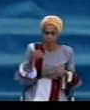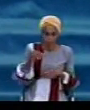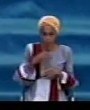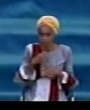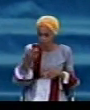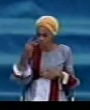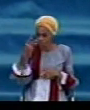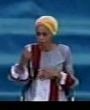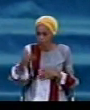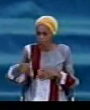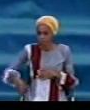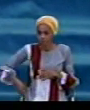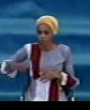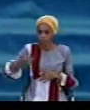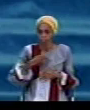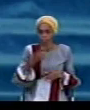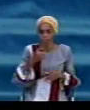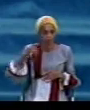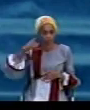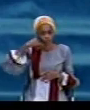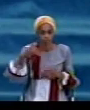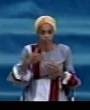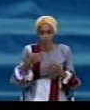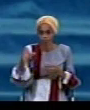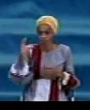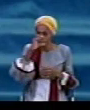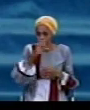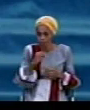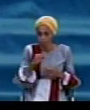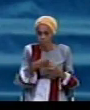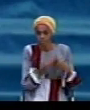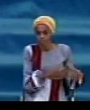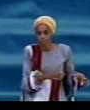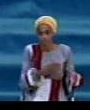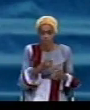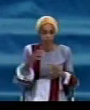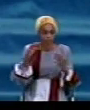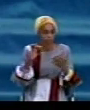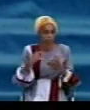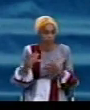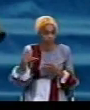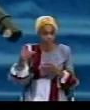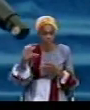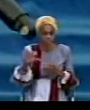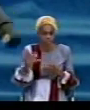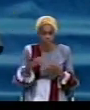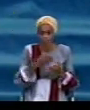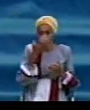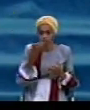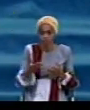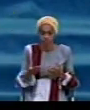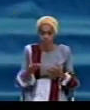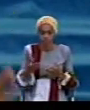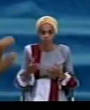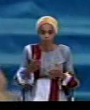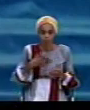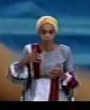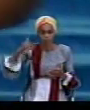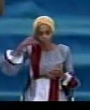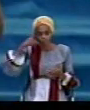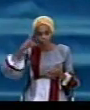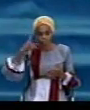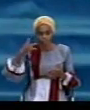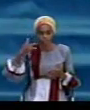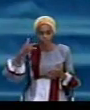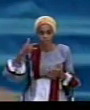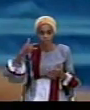that my phone has been missed, and I shouted, "My phone, my phone, my phone." So the guy quickly ran, and he wanted to cross to the